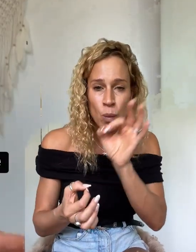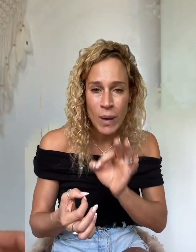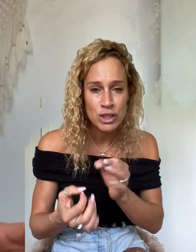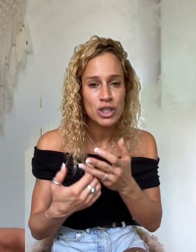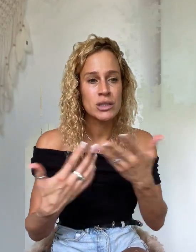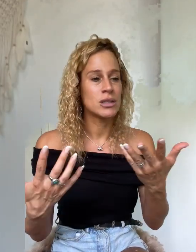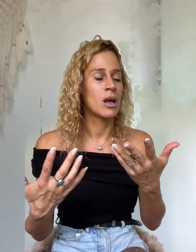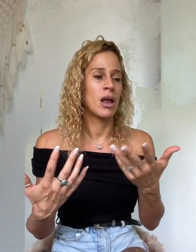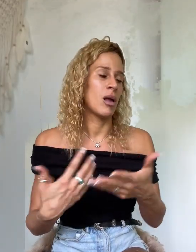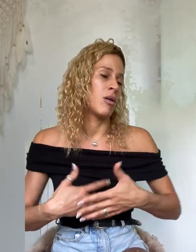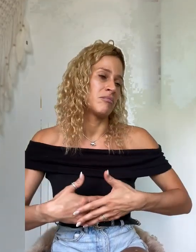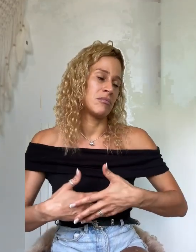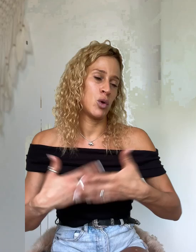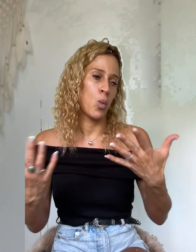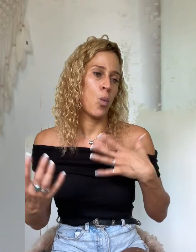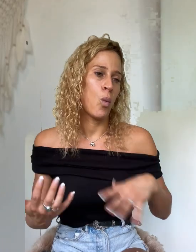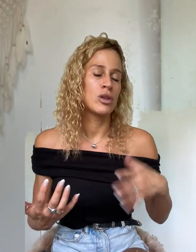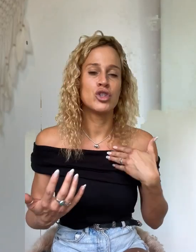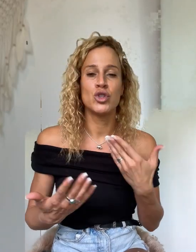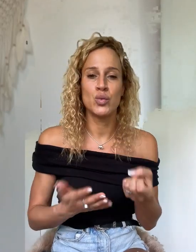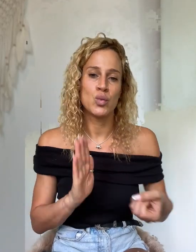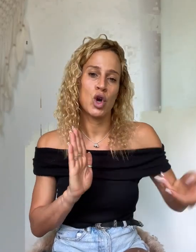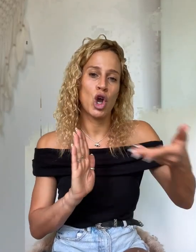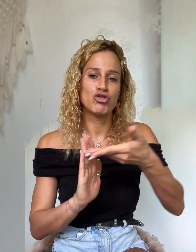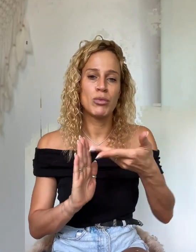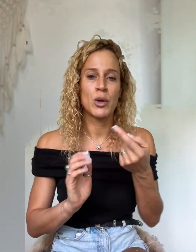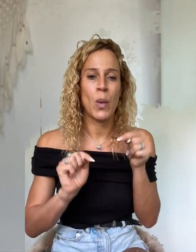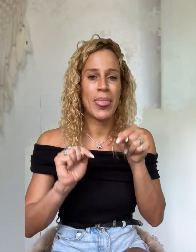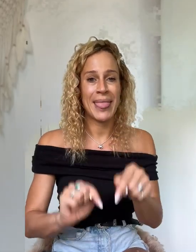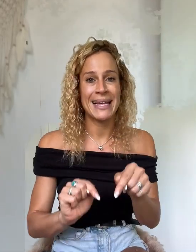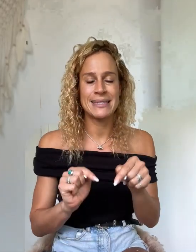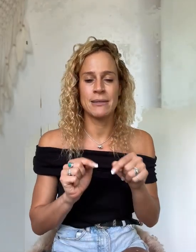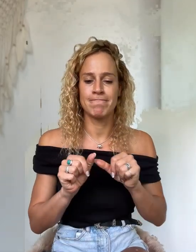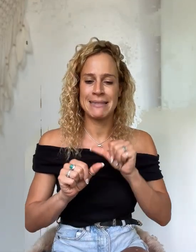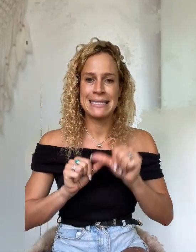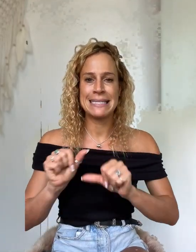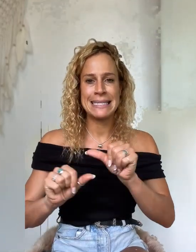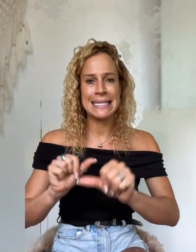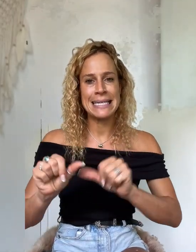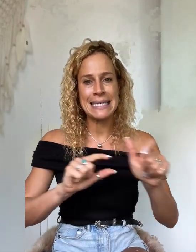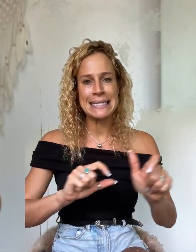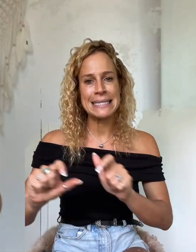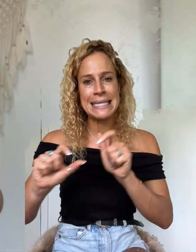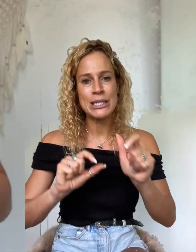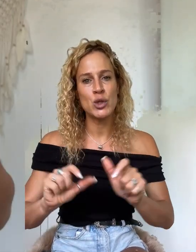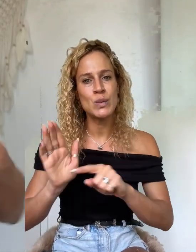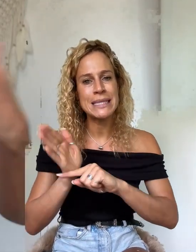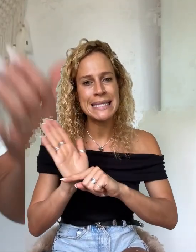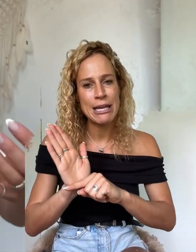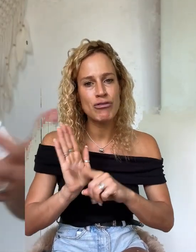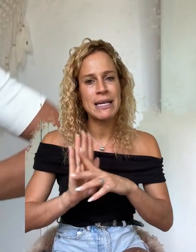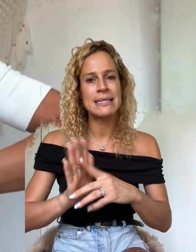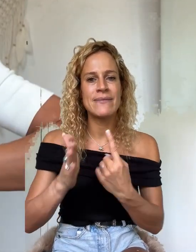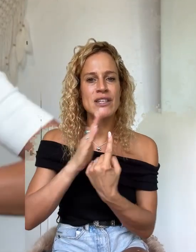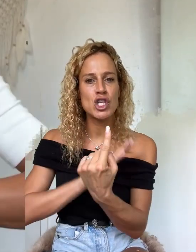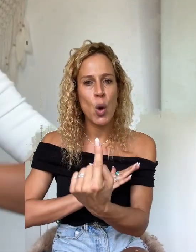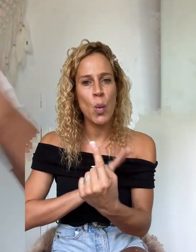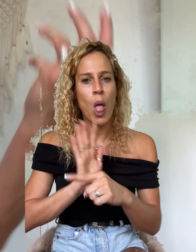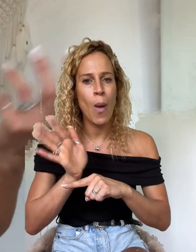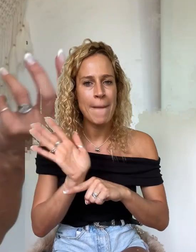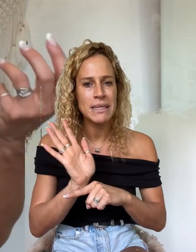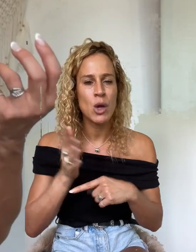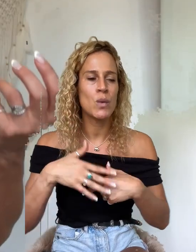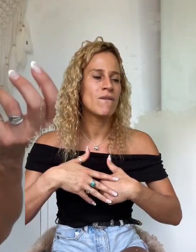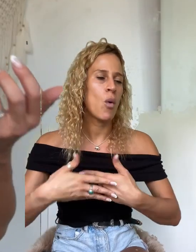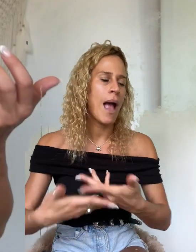away any more questions that you'd like to contribute to this series, because it is going to be a continued series where I'll do